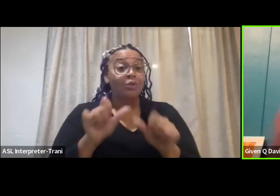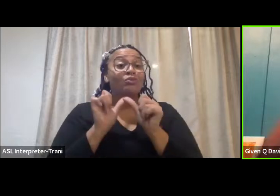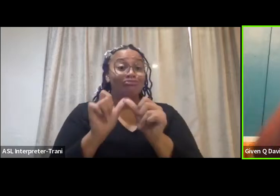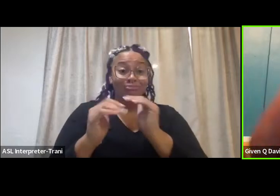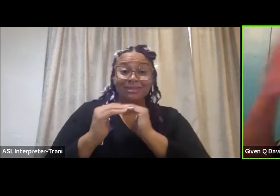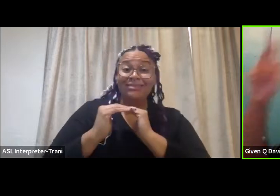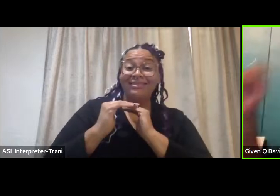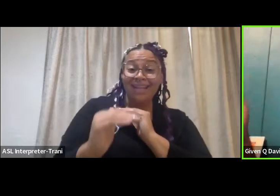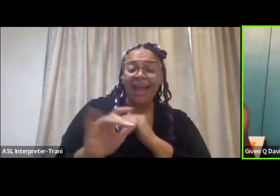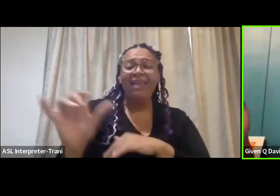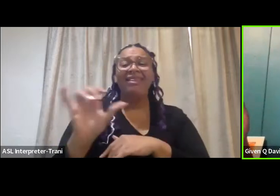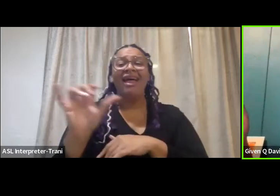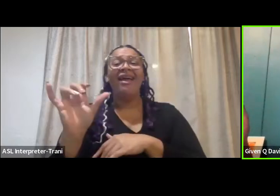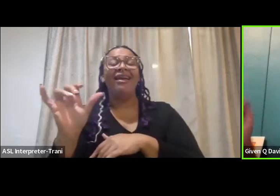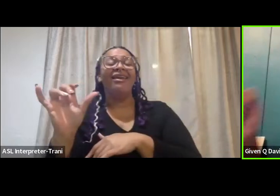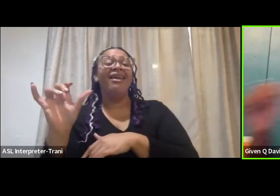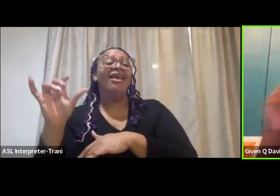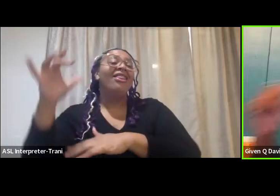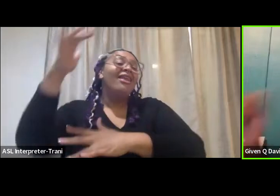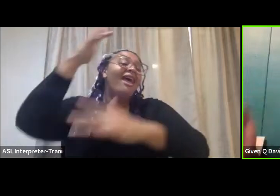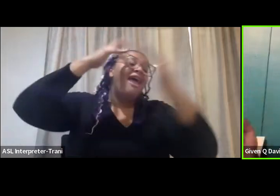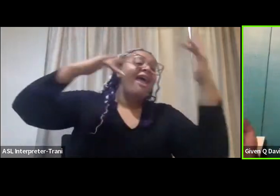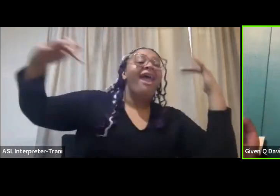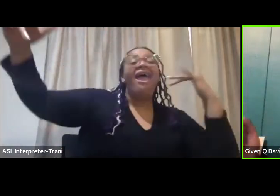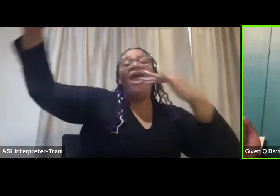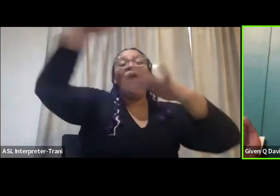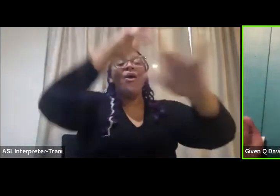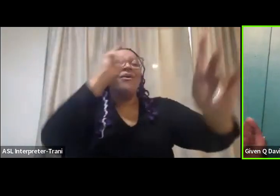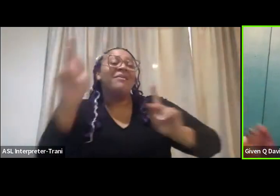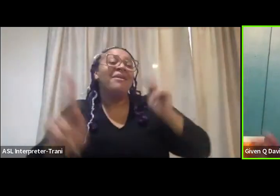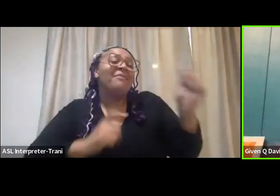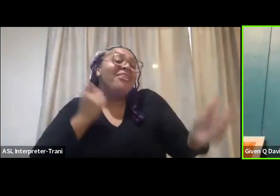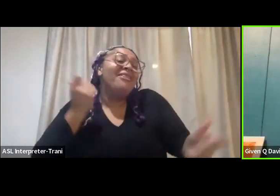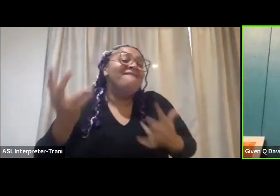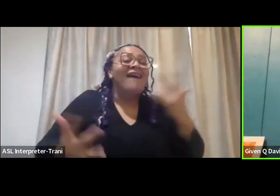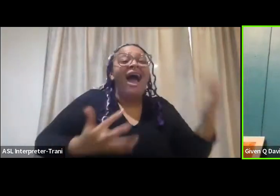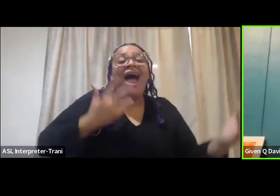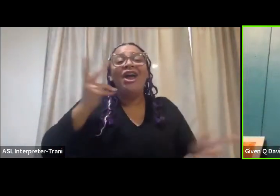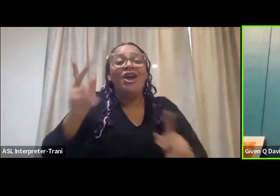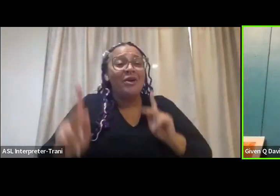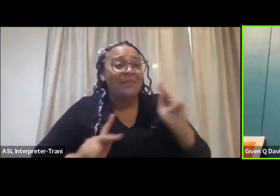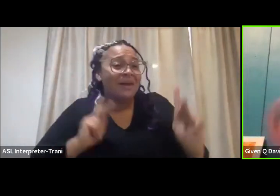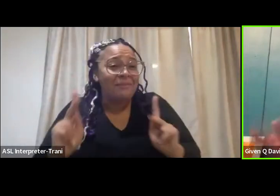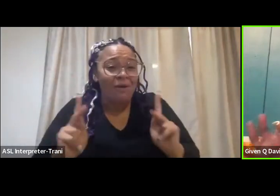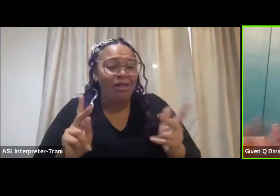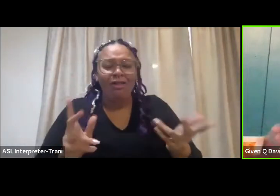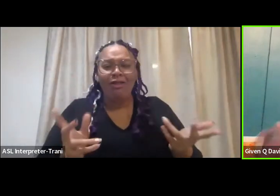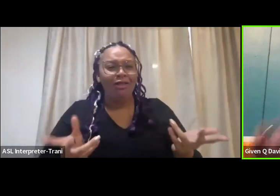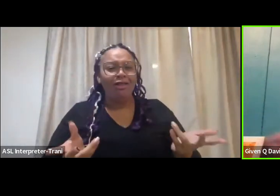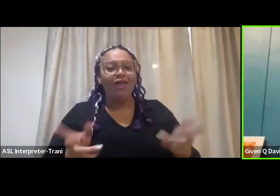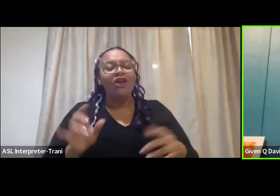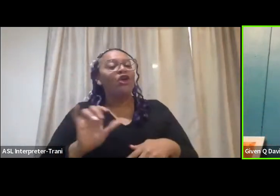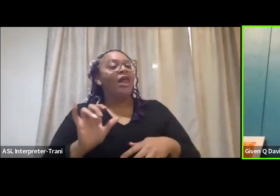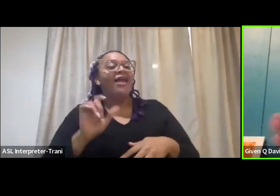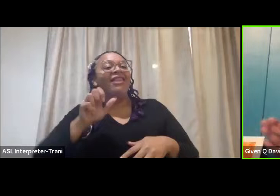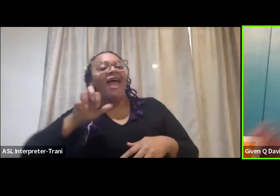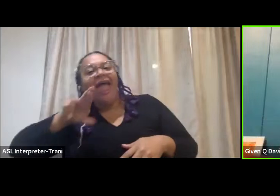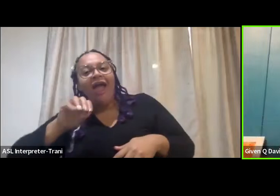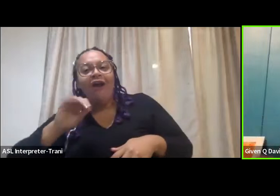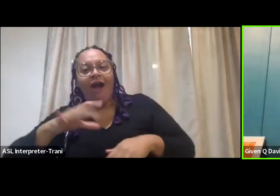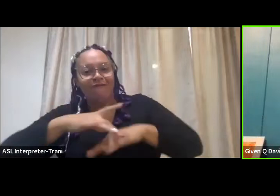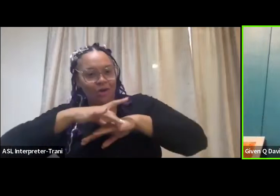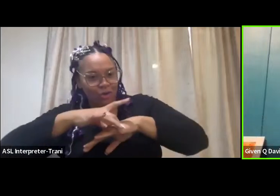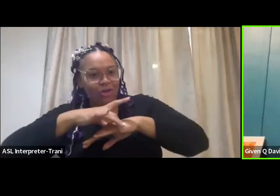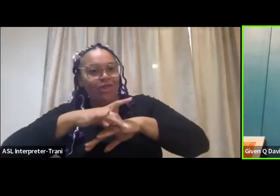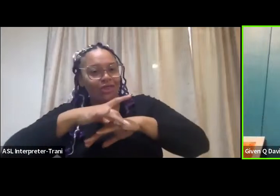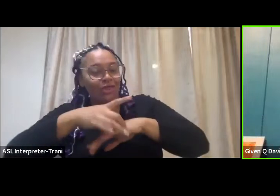sustain like the airy people, the fire people. Like you're like the air of earth. You can do the